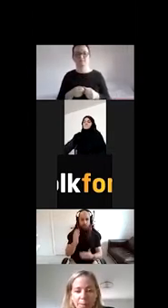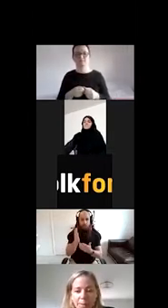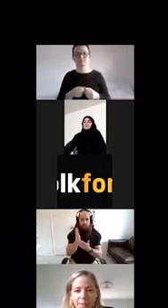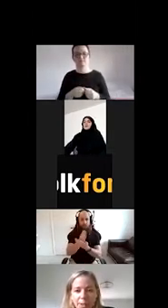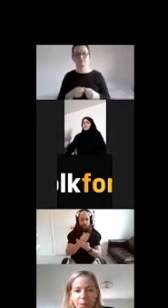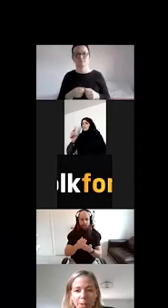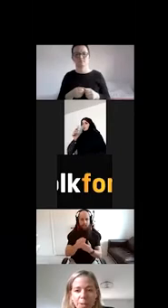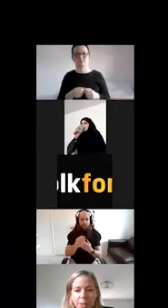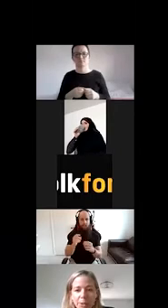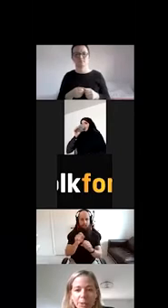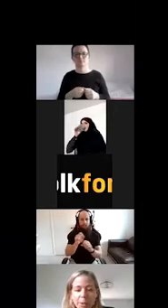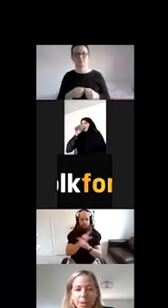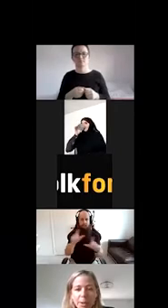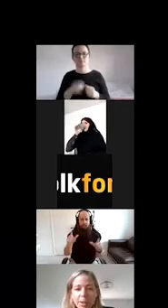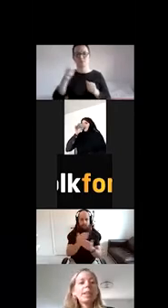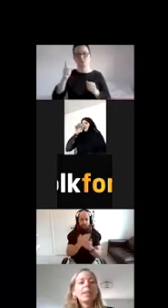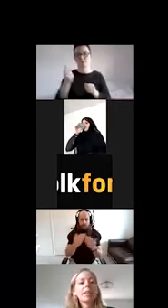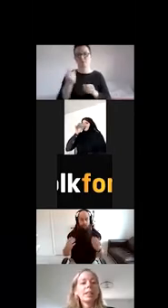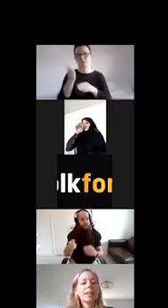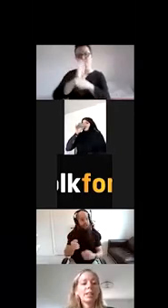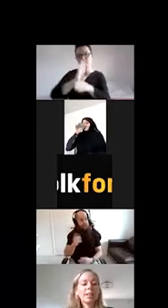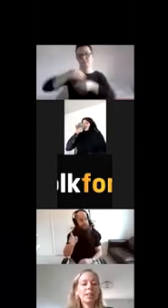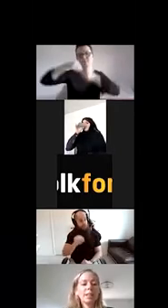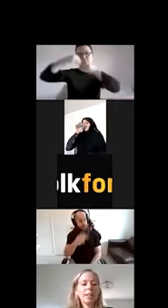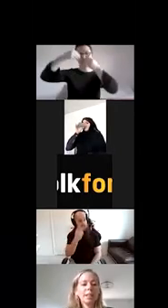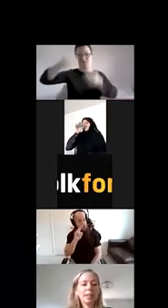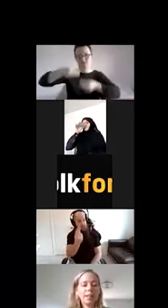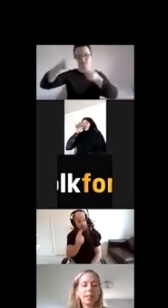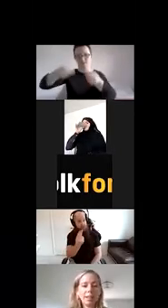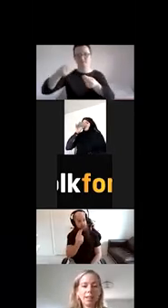the presentation. Can you see it now? Can you see it?